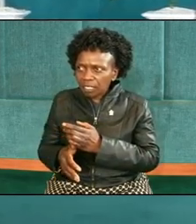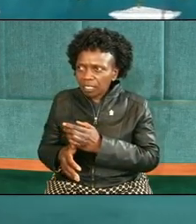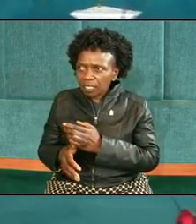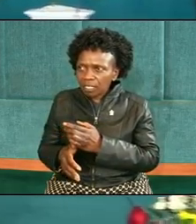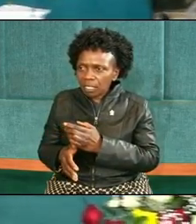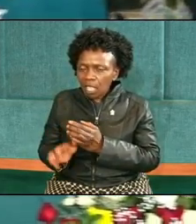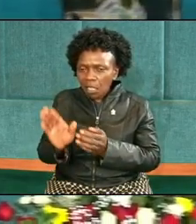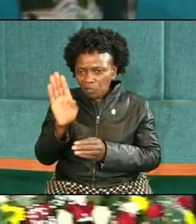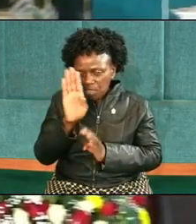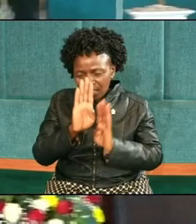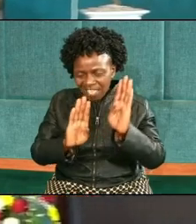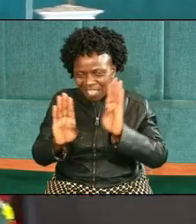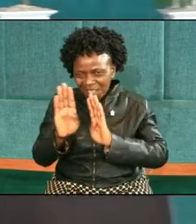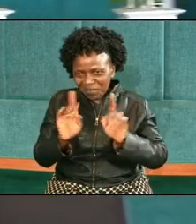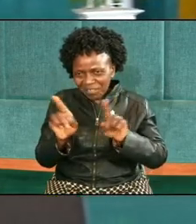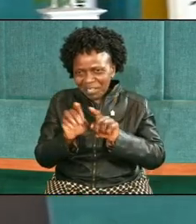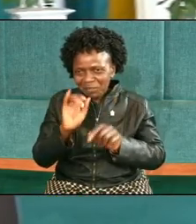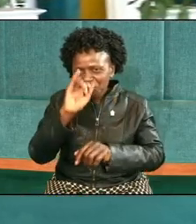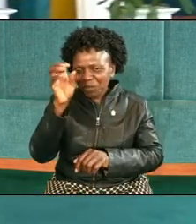behaved like Jonah?